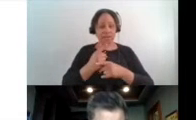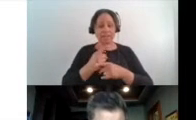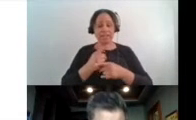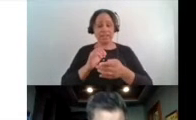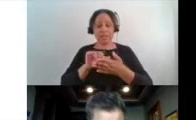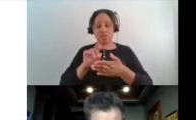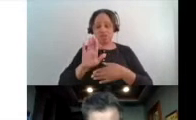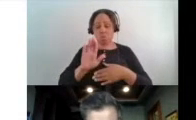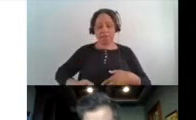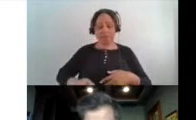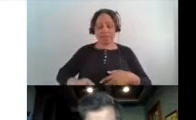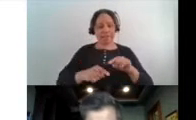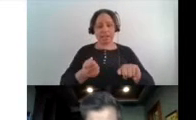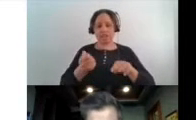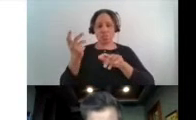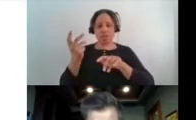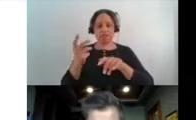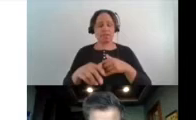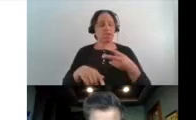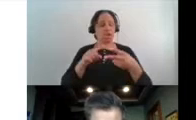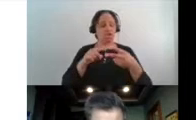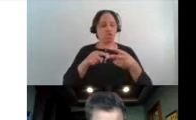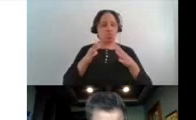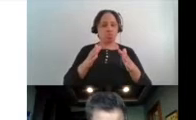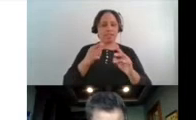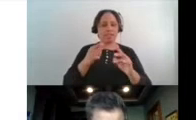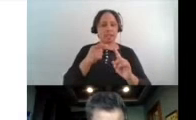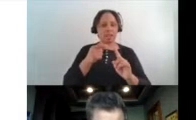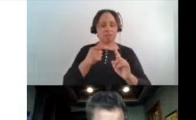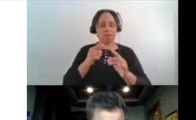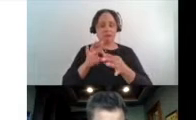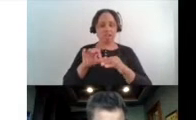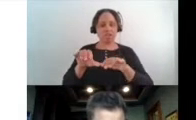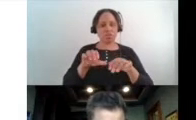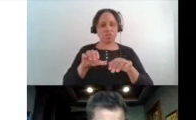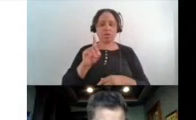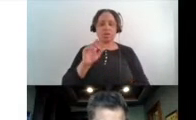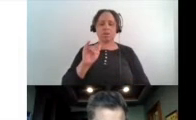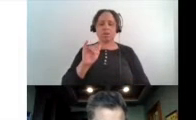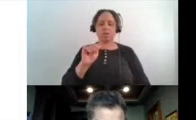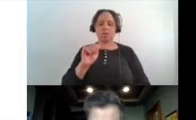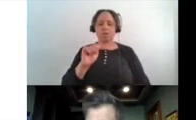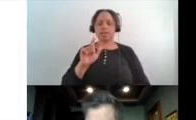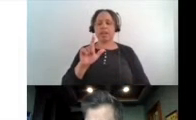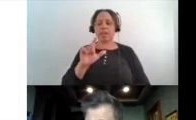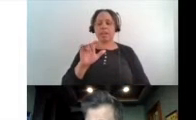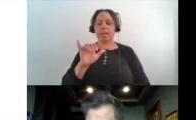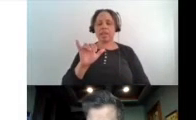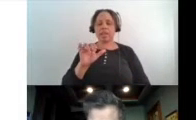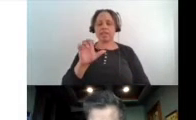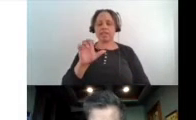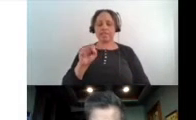doing dialysis. There are a few other modalities as well, but the two main ones that we'll